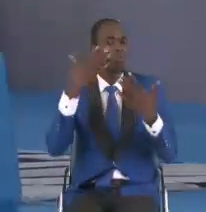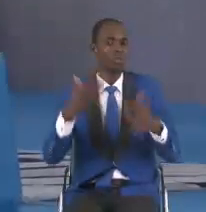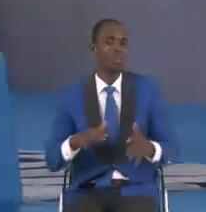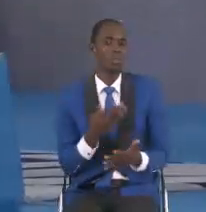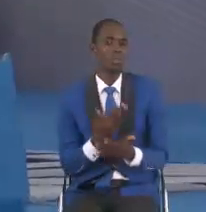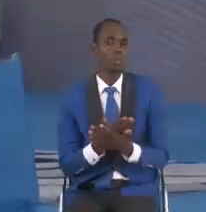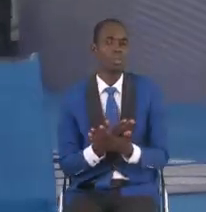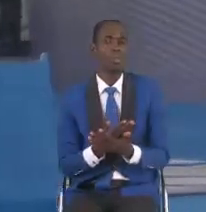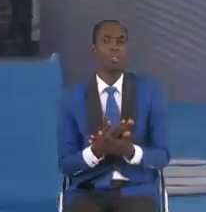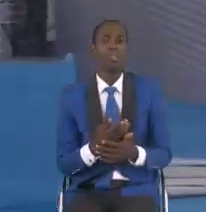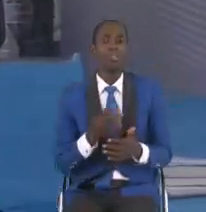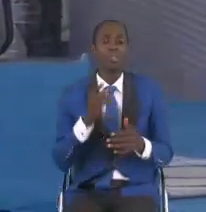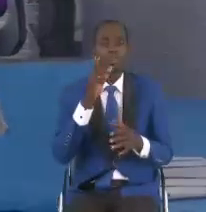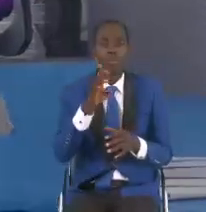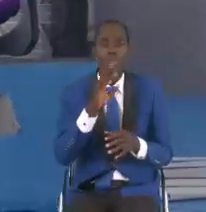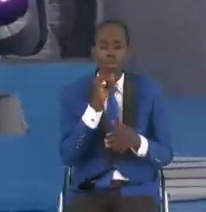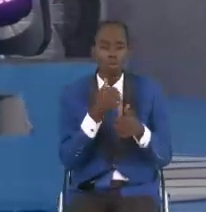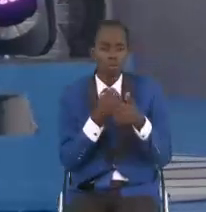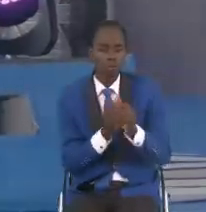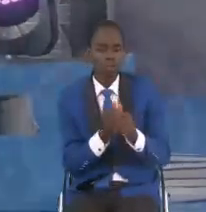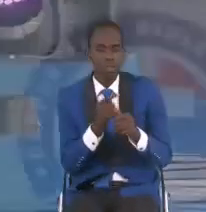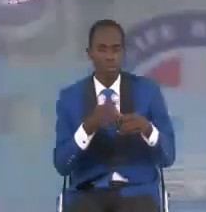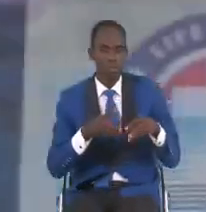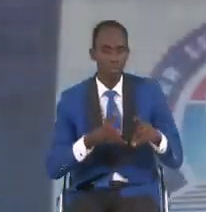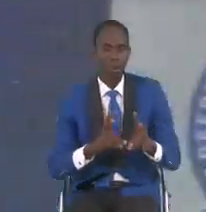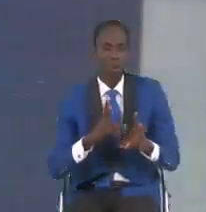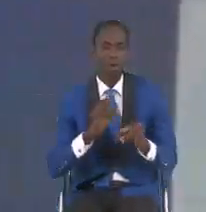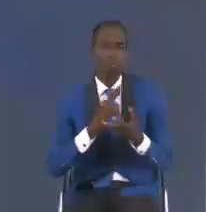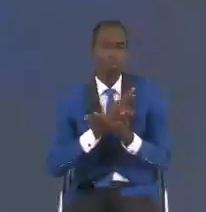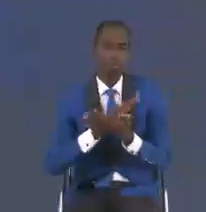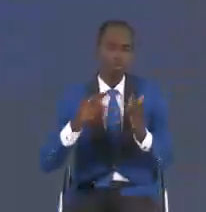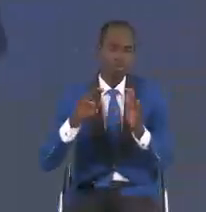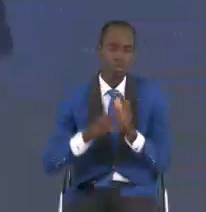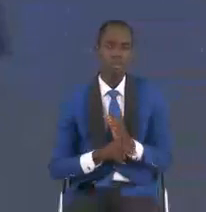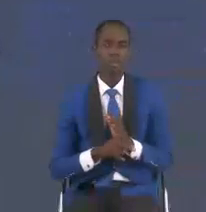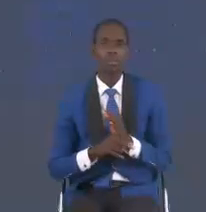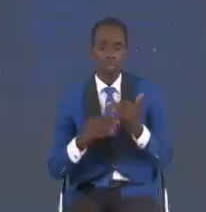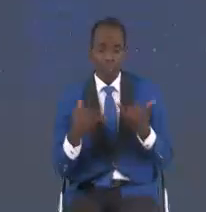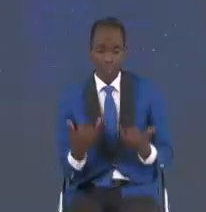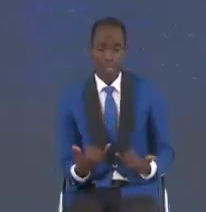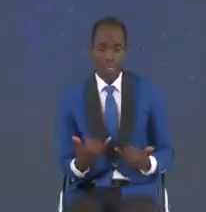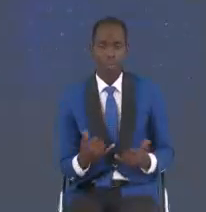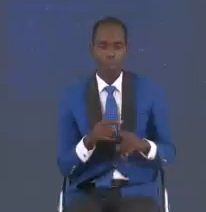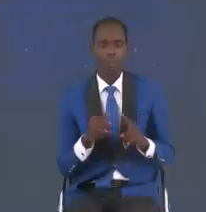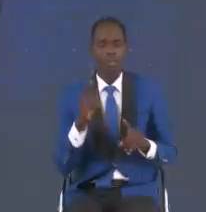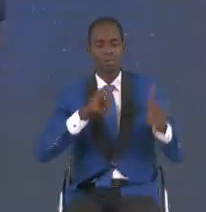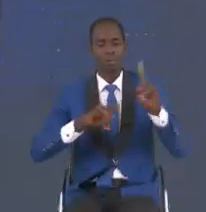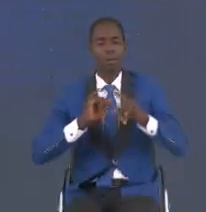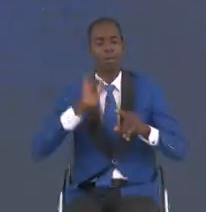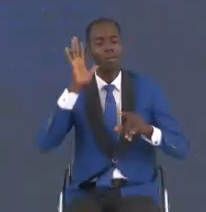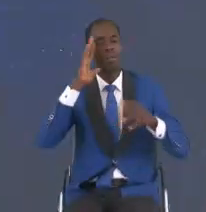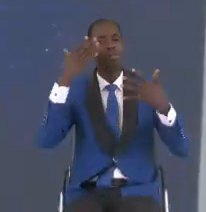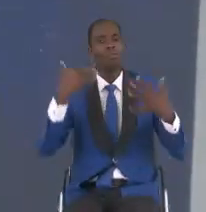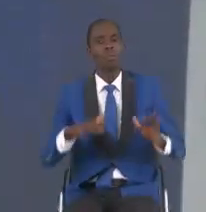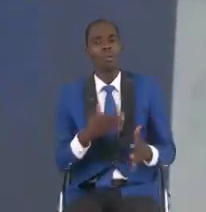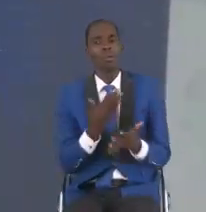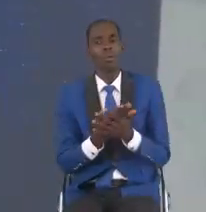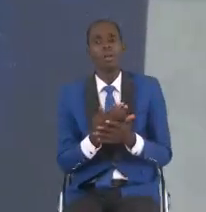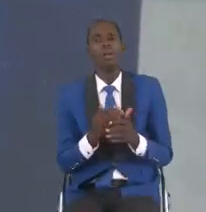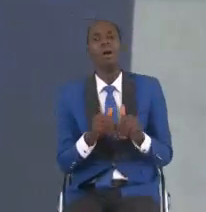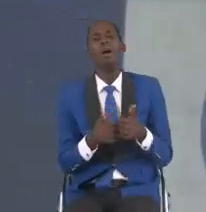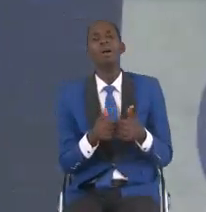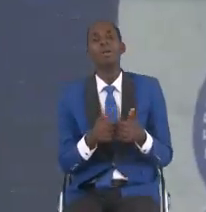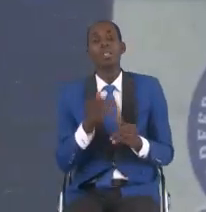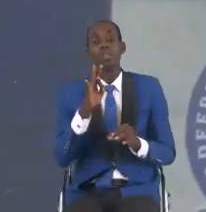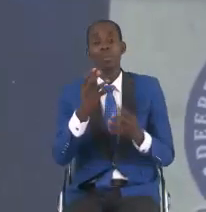the path of righteousness, holiness, sanctification. Now, they say, I'll finish well. If we're going to finish well,